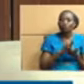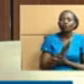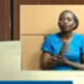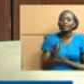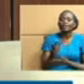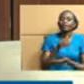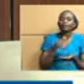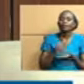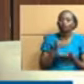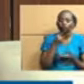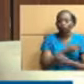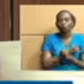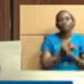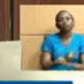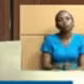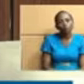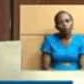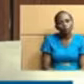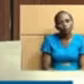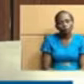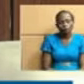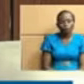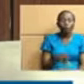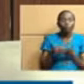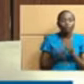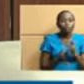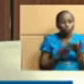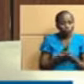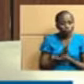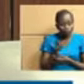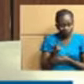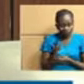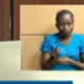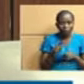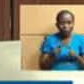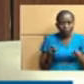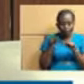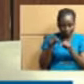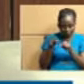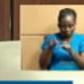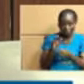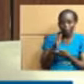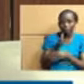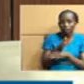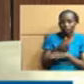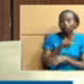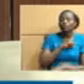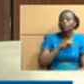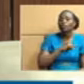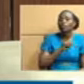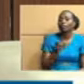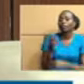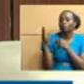protection. It is a multi-sector approach, I know, but the bedrock is in the Ministry of Gender, which is